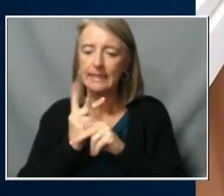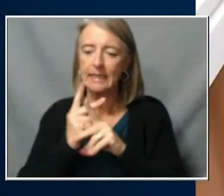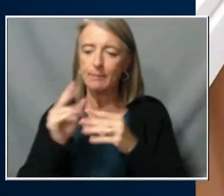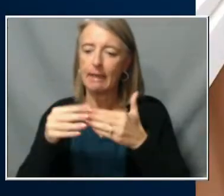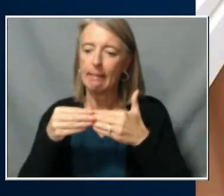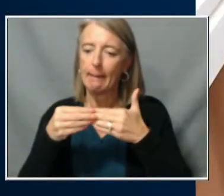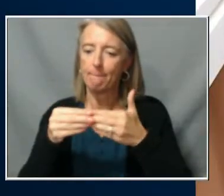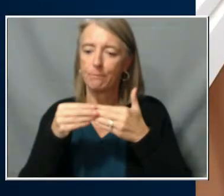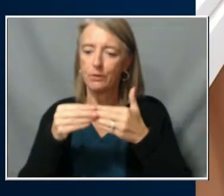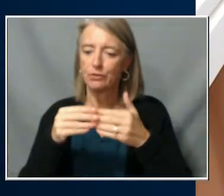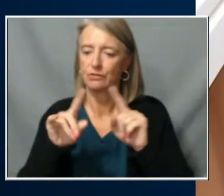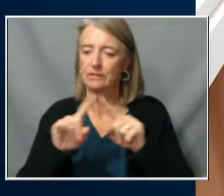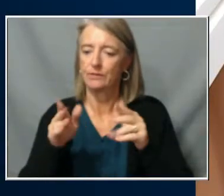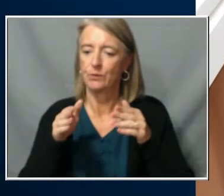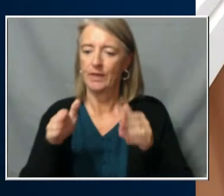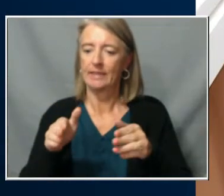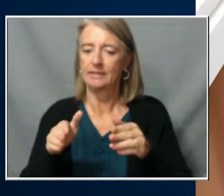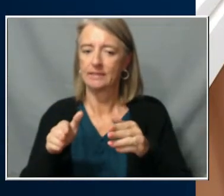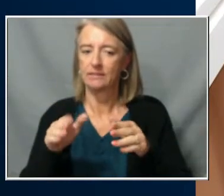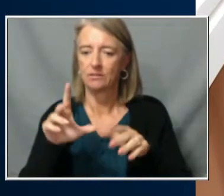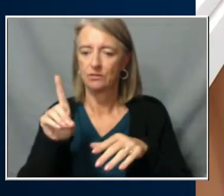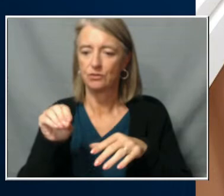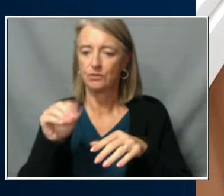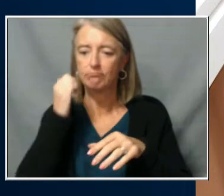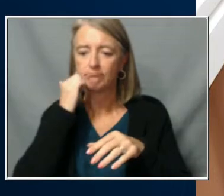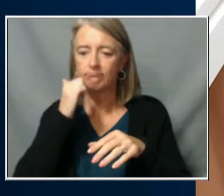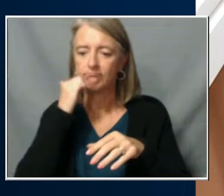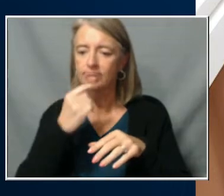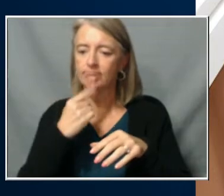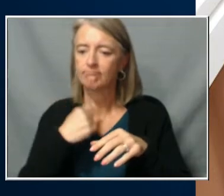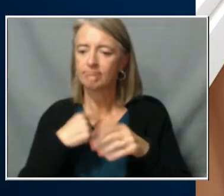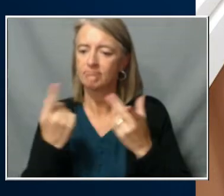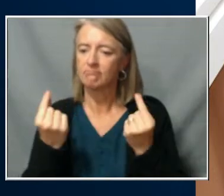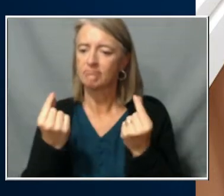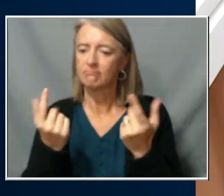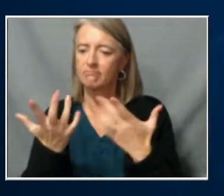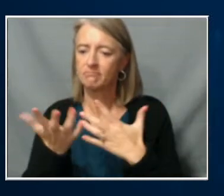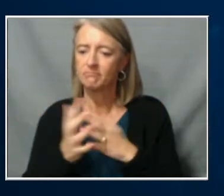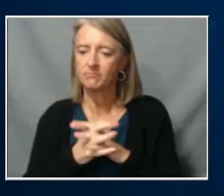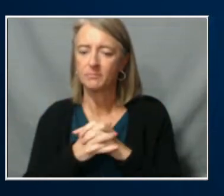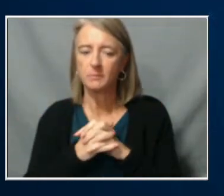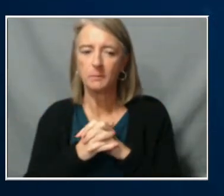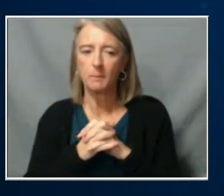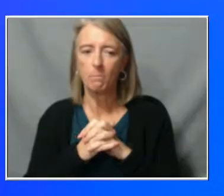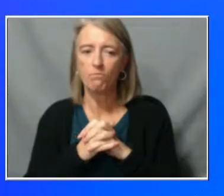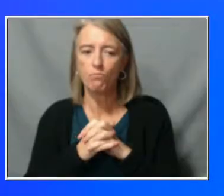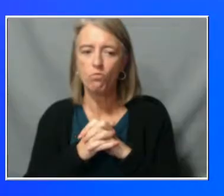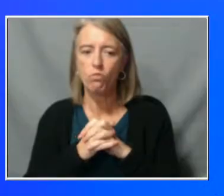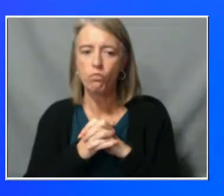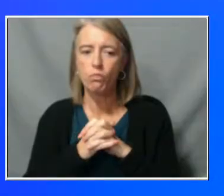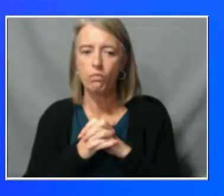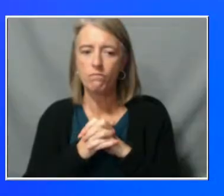those ways. You do this daily. Tell us a little bit about your daily routine. Yes, yeah.